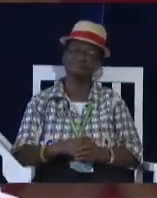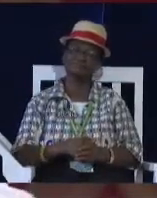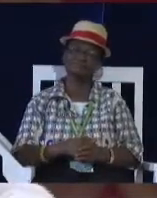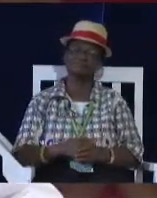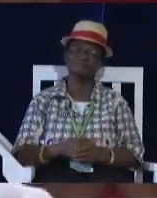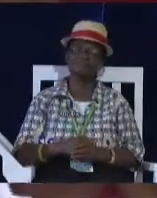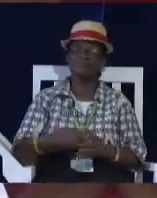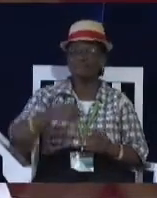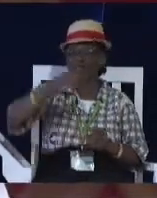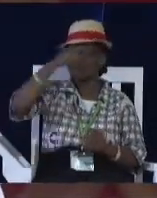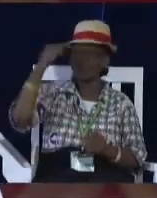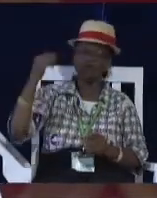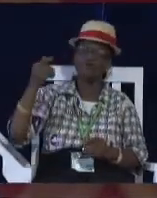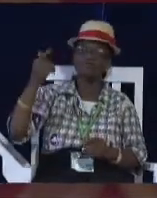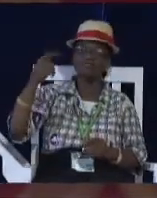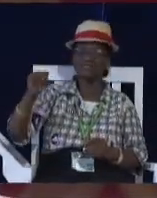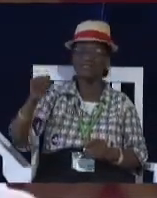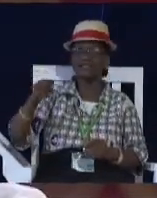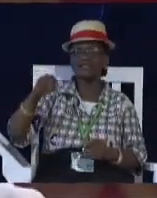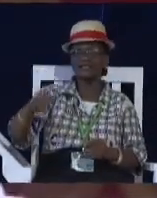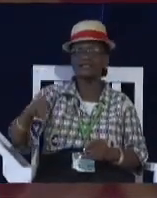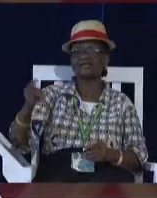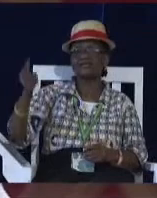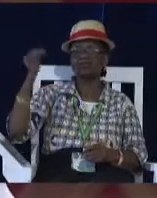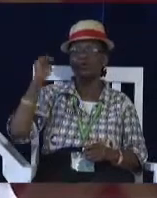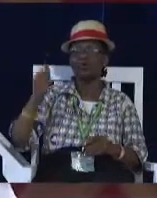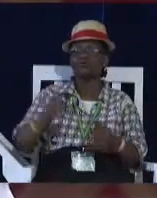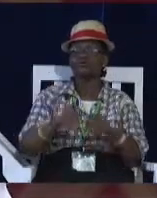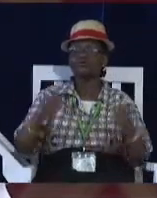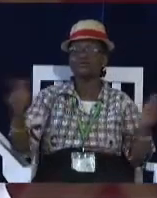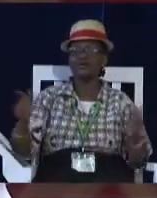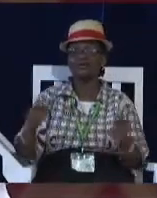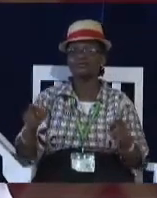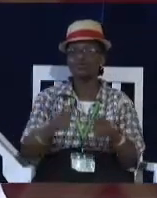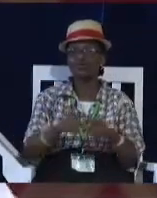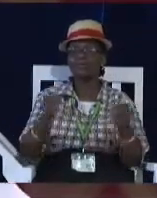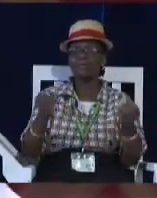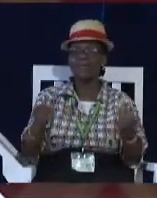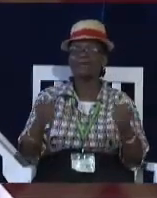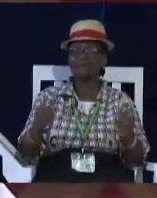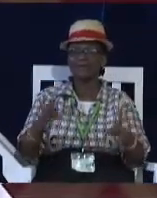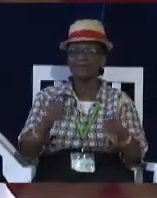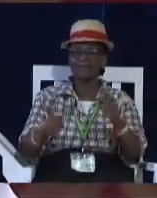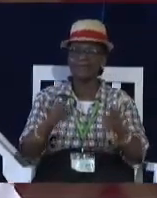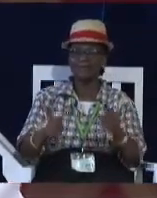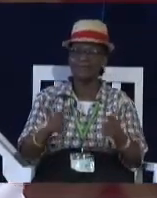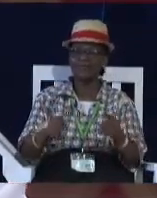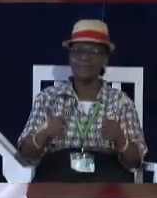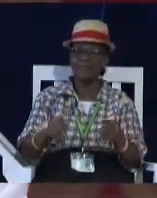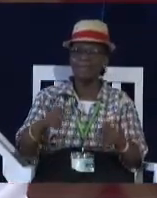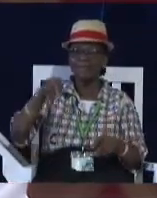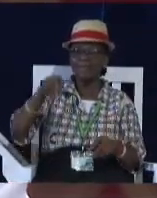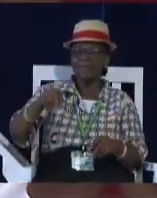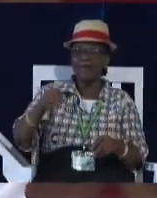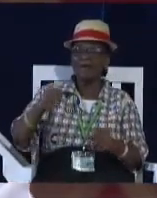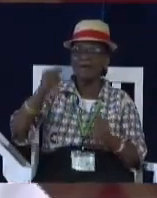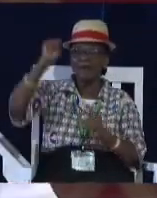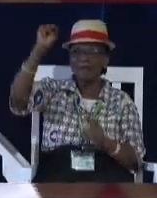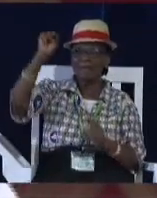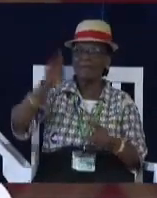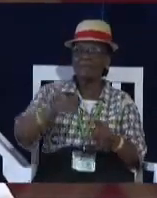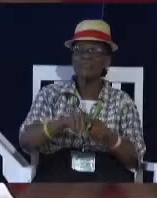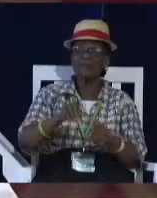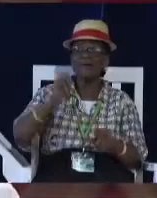because the need was so great, so many people needing healing, so